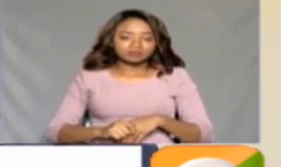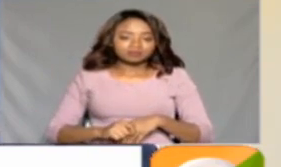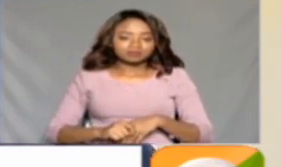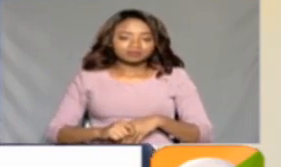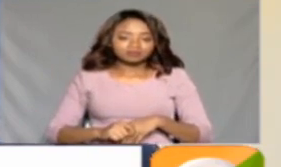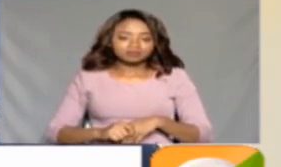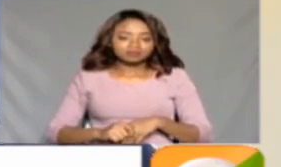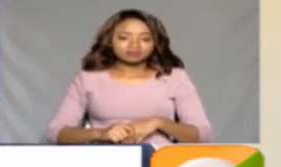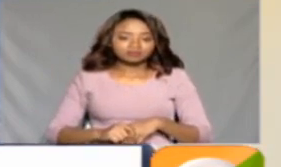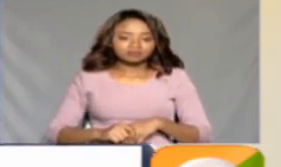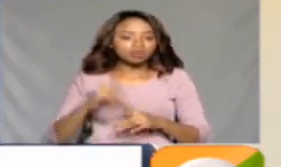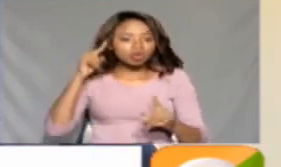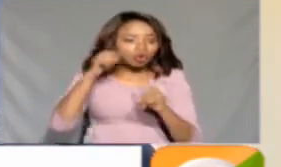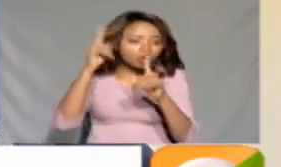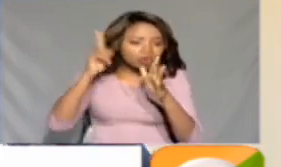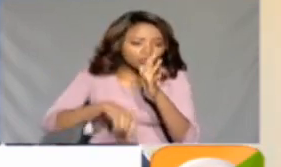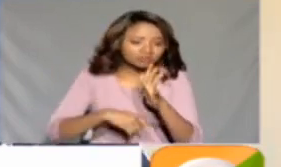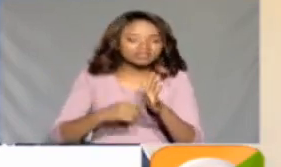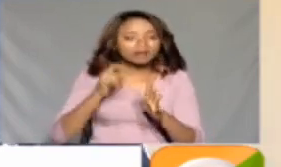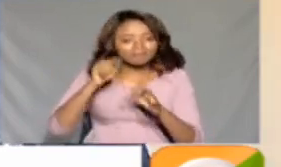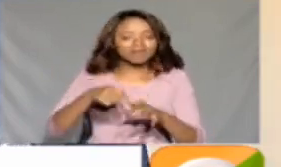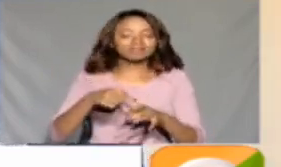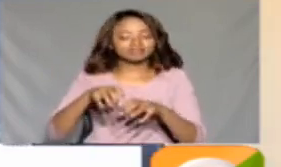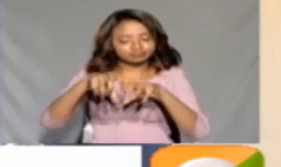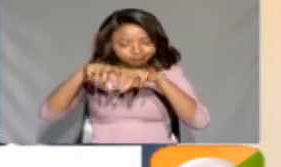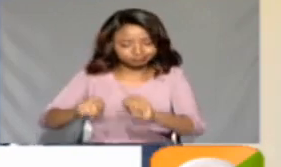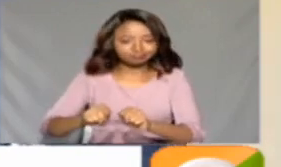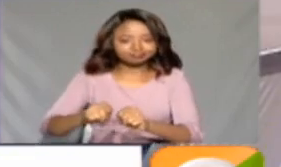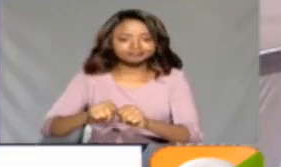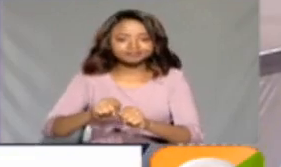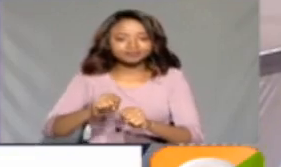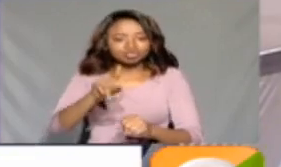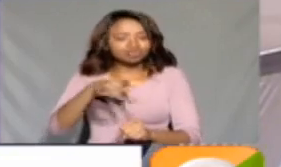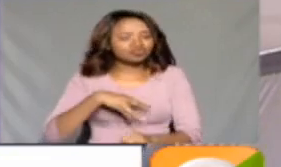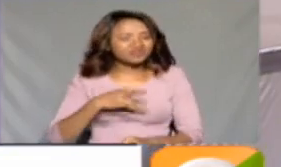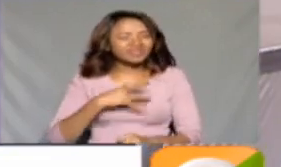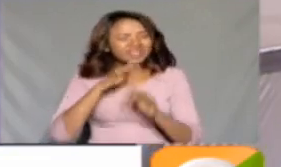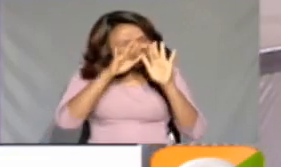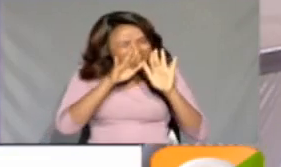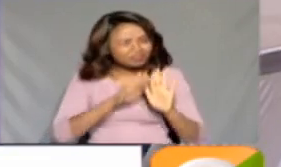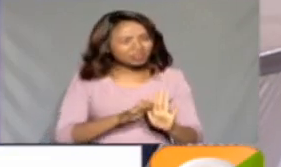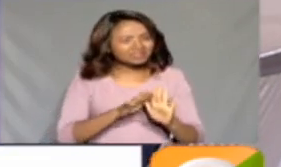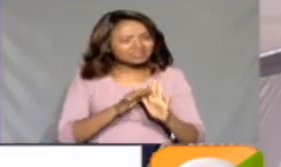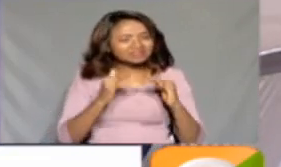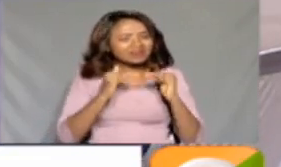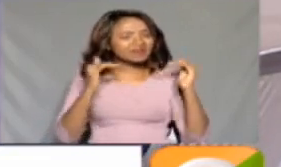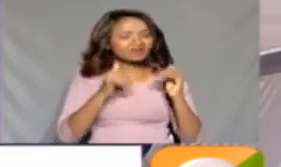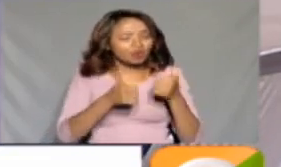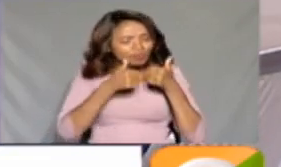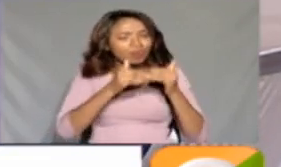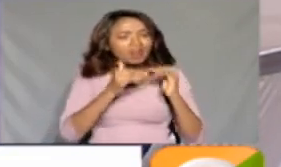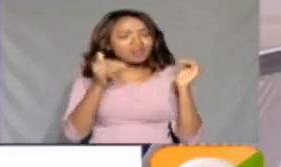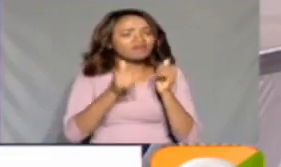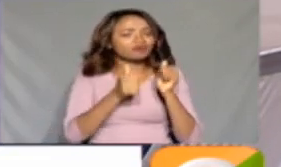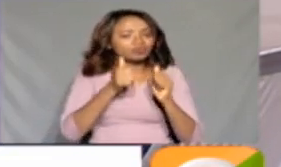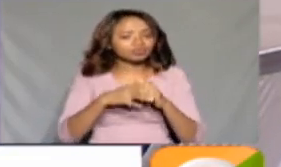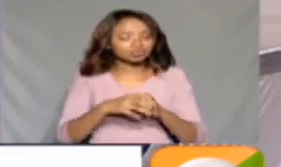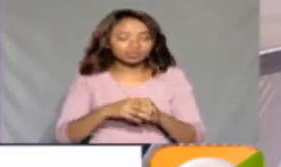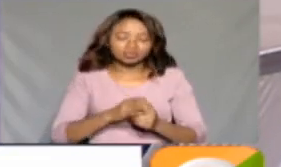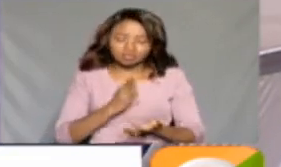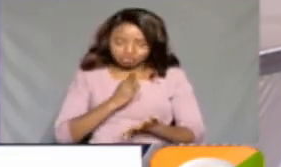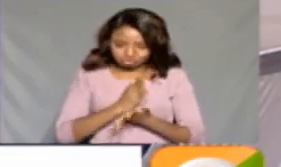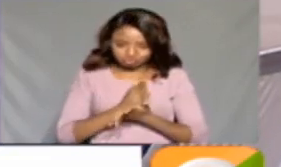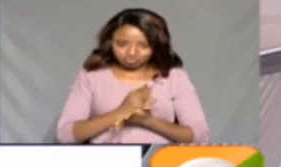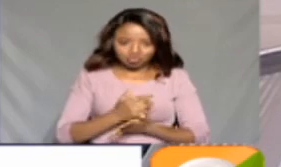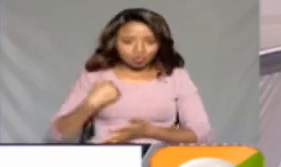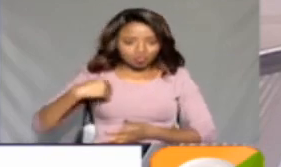campaign because you have to claim new territory. How important is it? You would want to win indefinitely in Kibra, isn't it? I think we're very